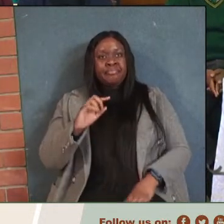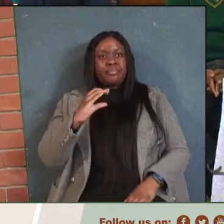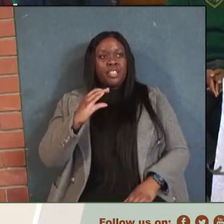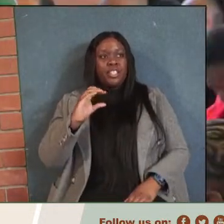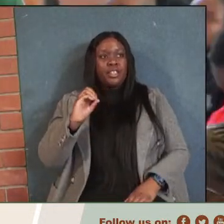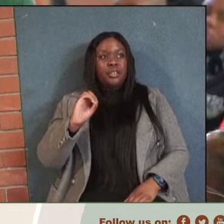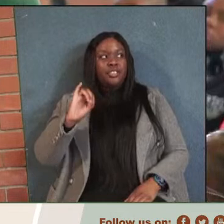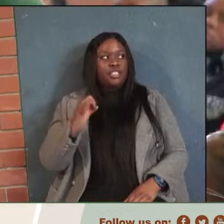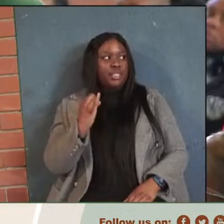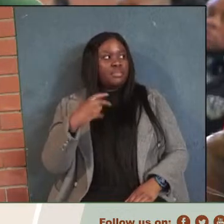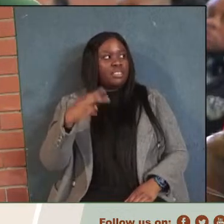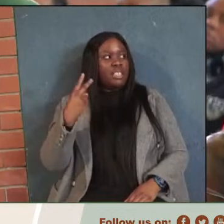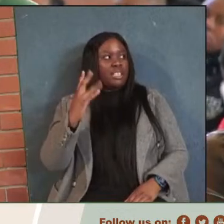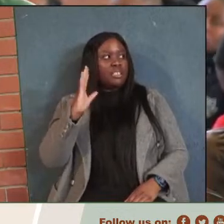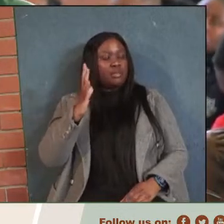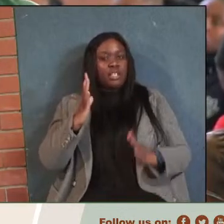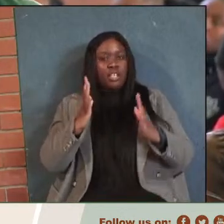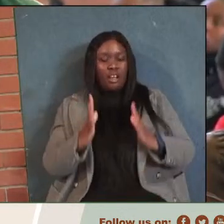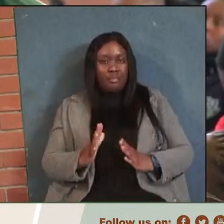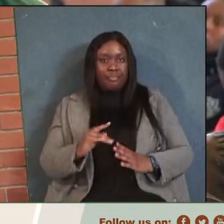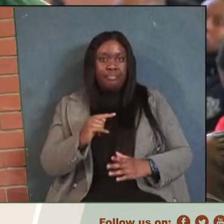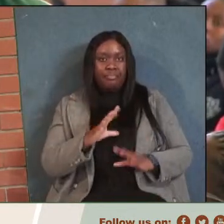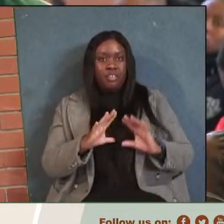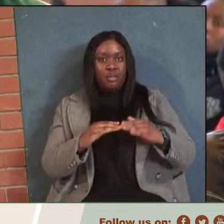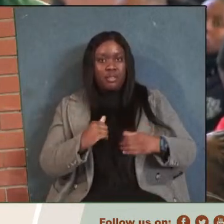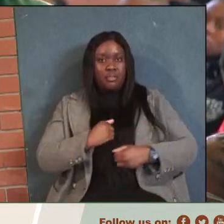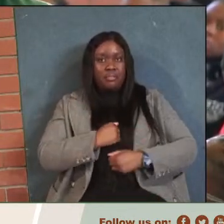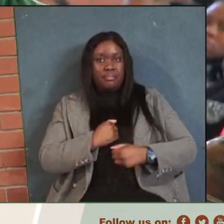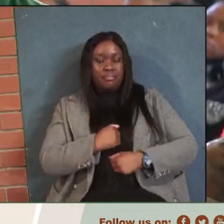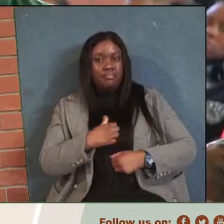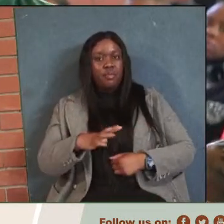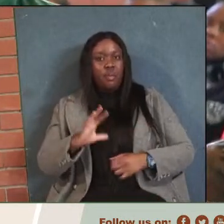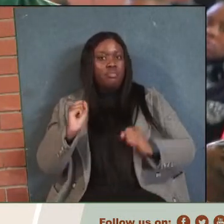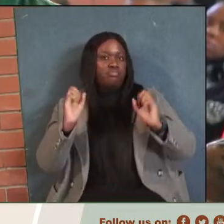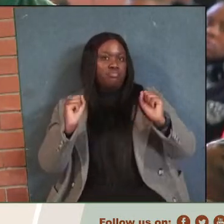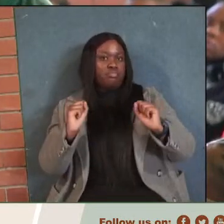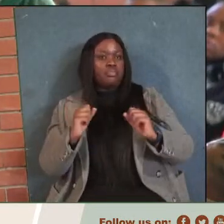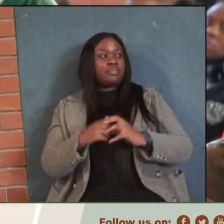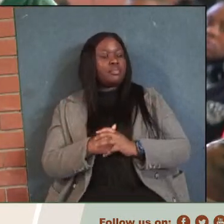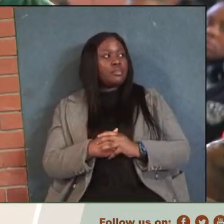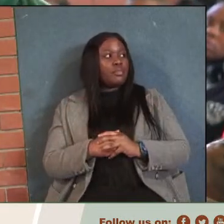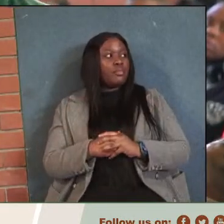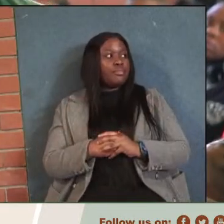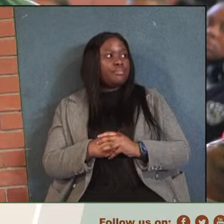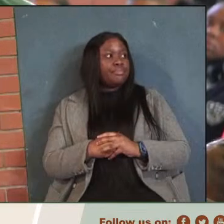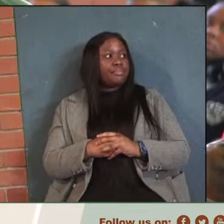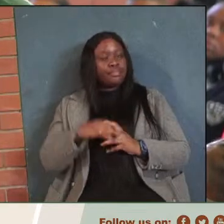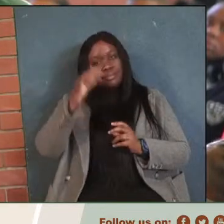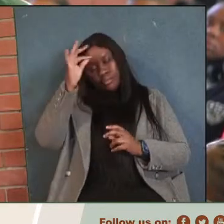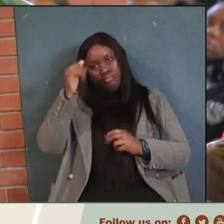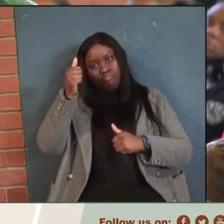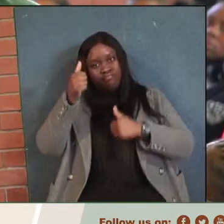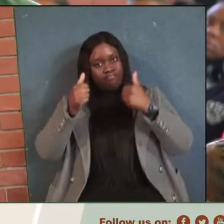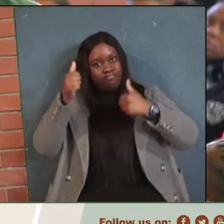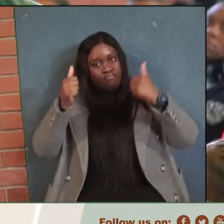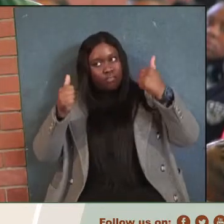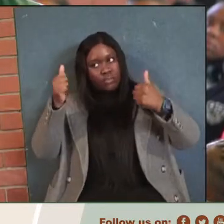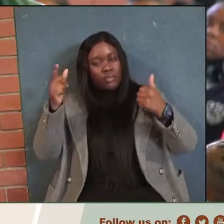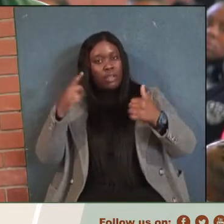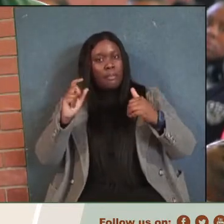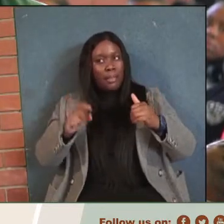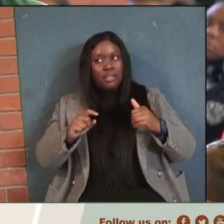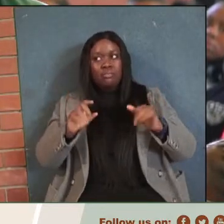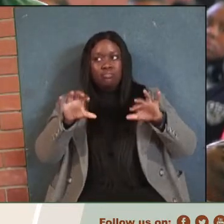my commission. And as a second speaker of my commission, I'll be addressing exactly what stops the levels of power in creating school